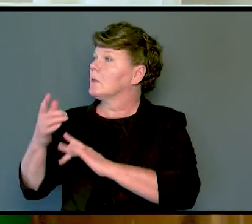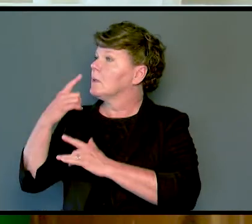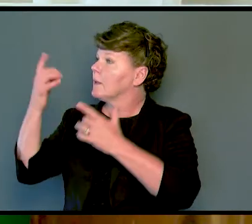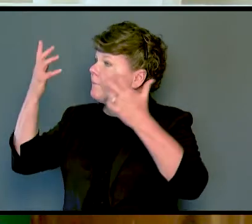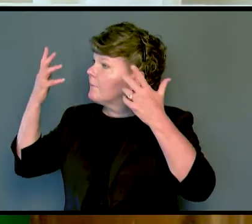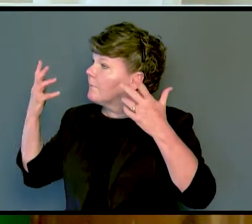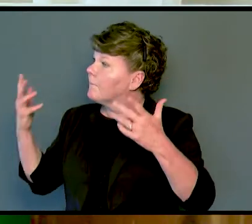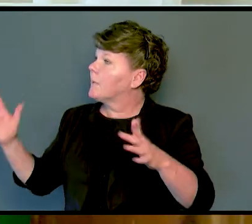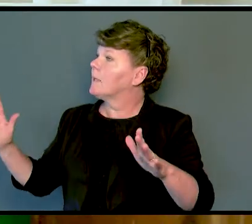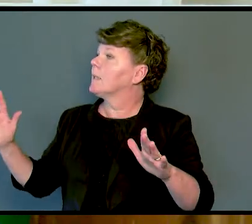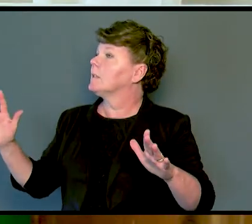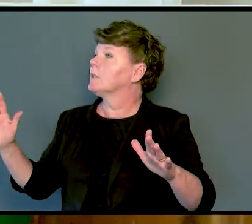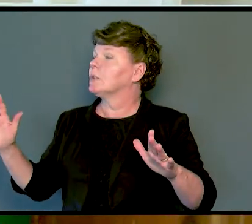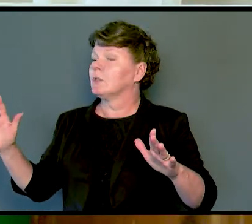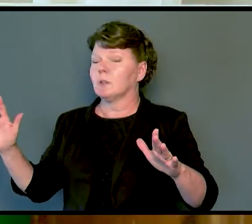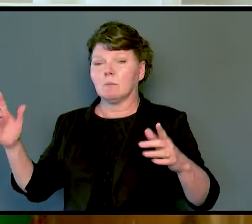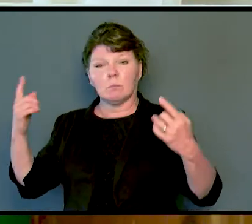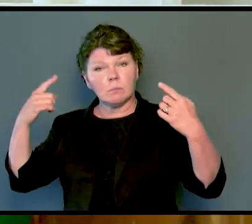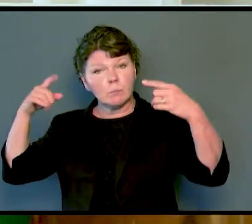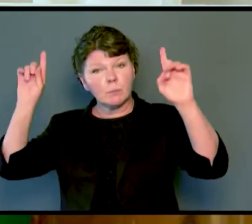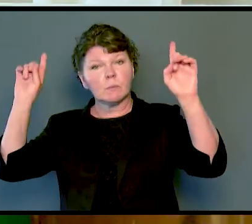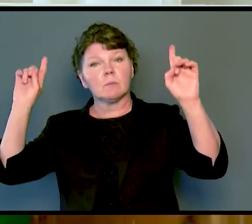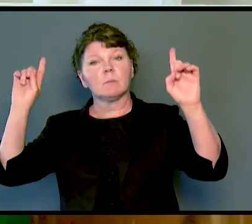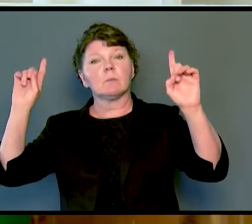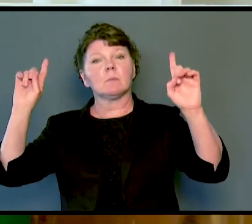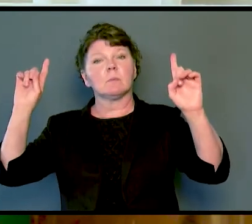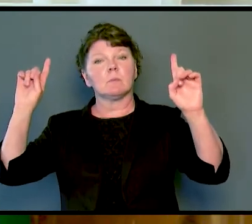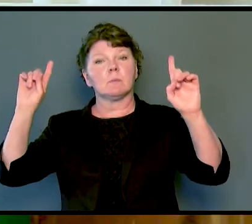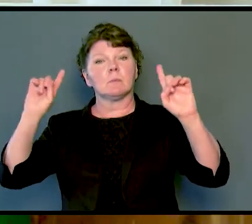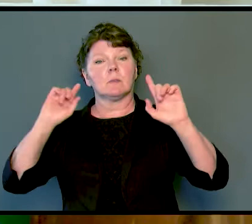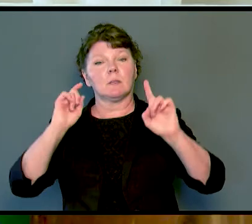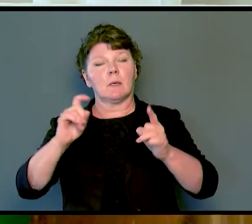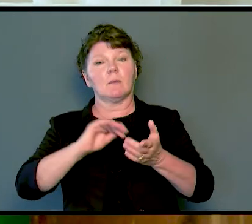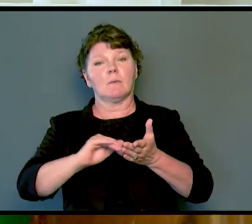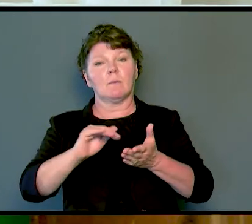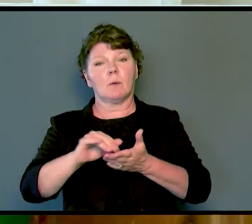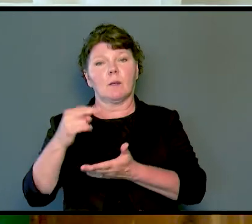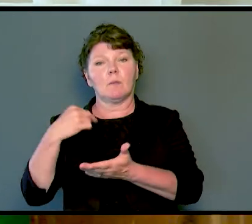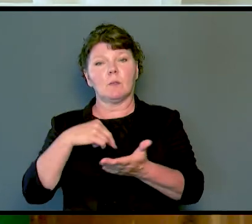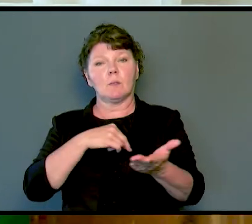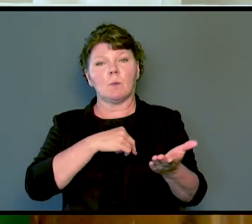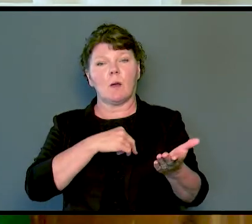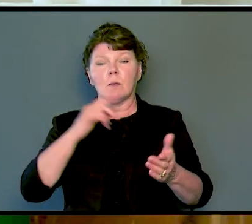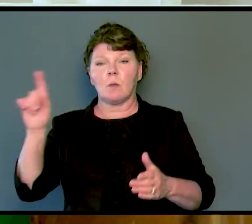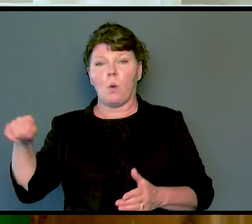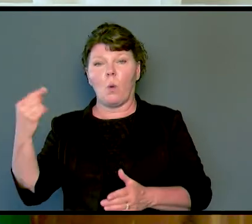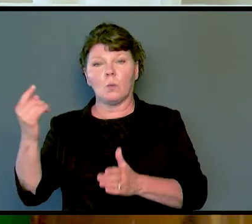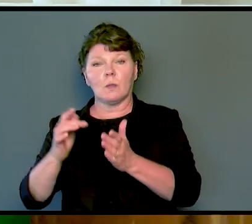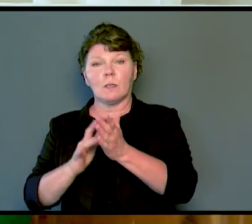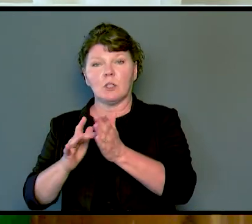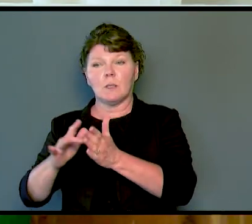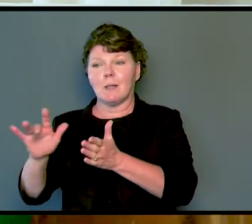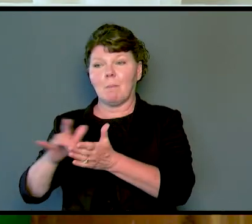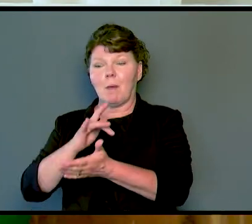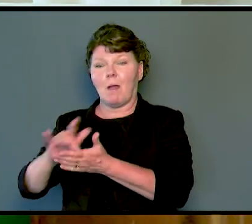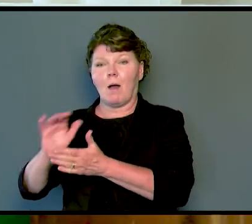is finished, he finished the work that needed to be done to bring about our forgiveness. Only Jesus could pay the debt for our